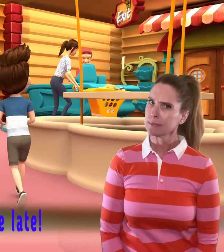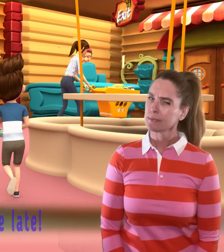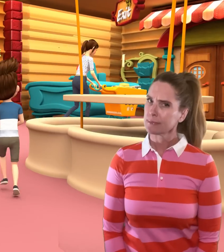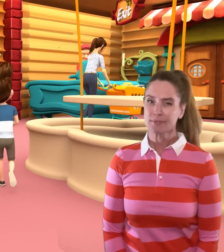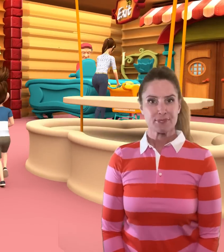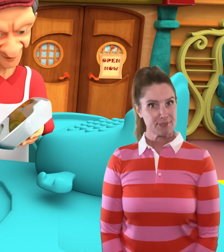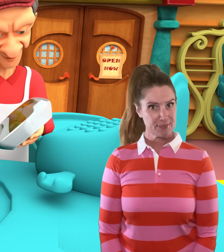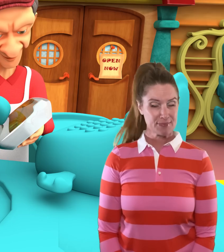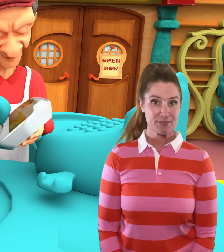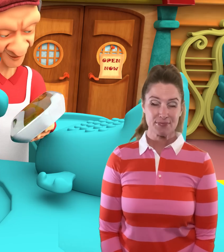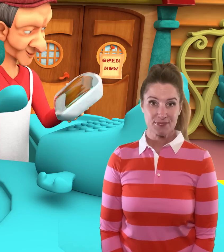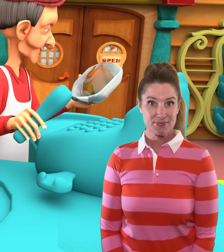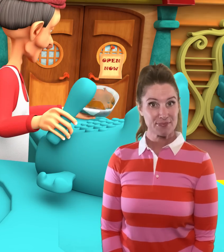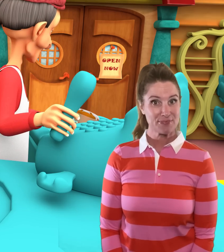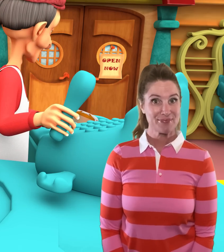late